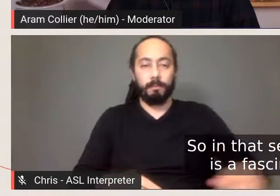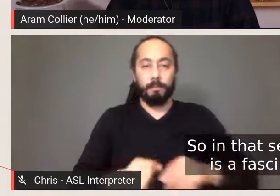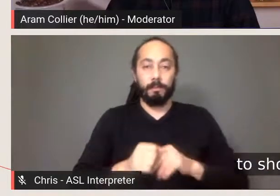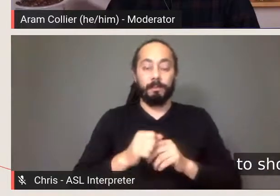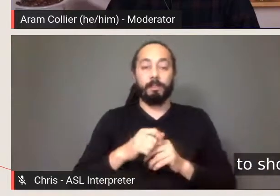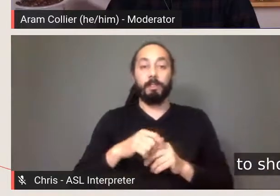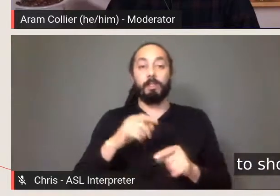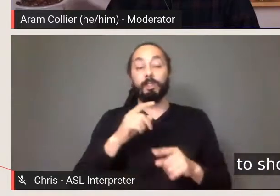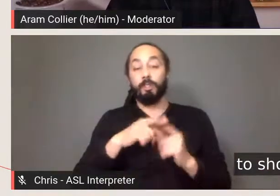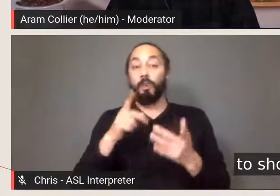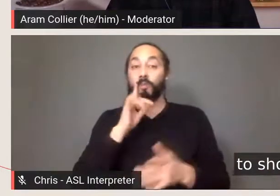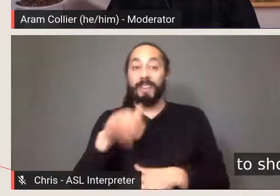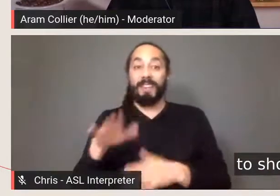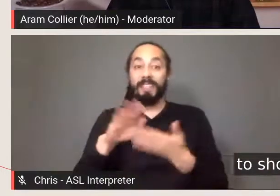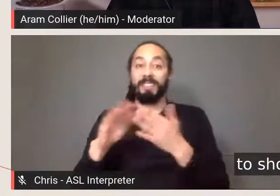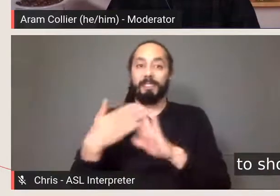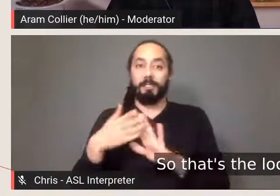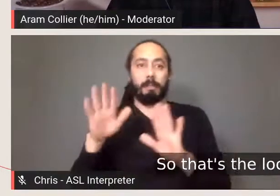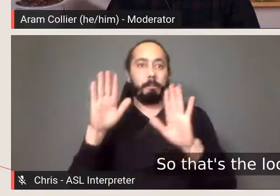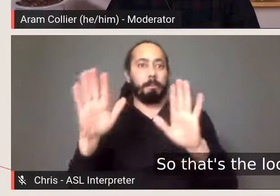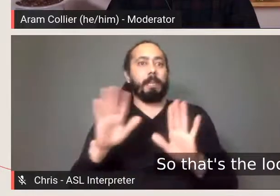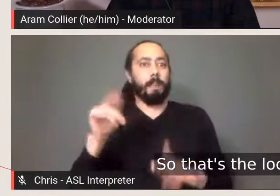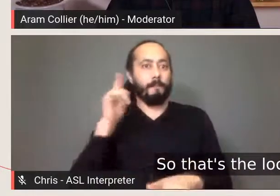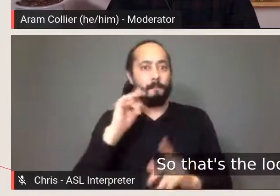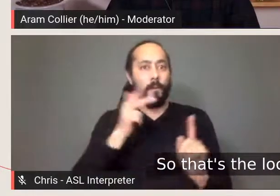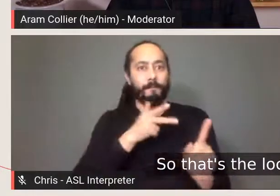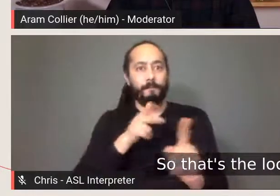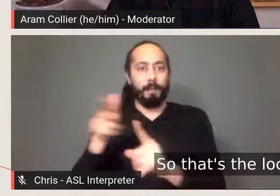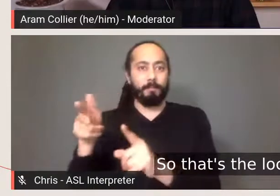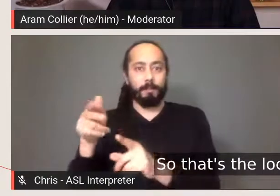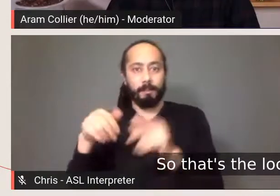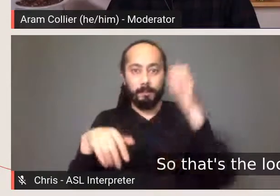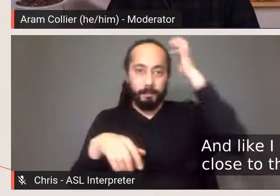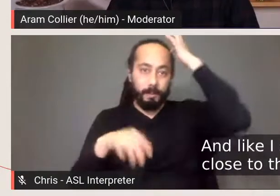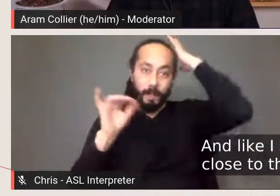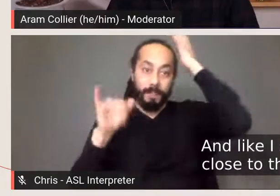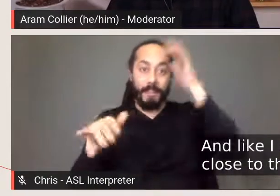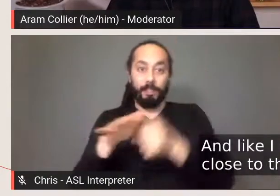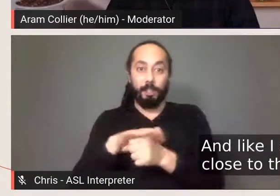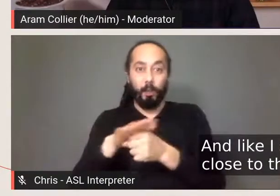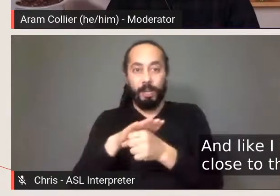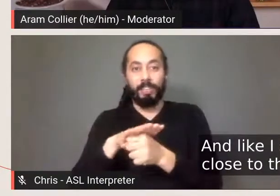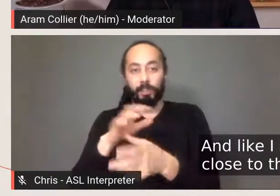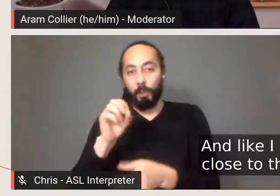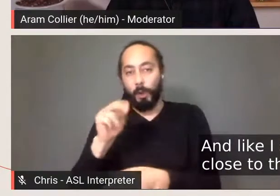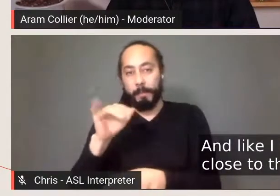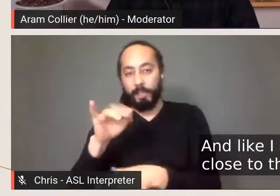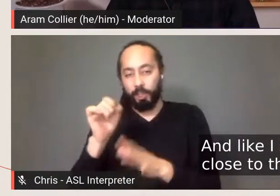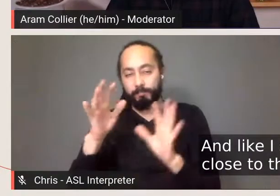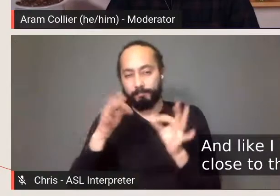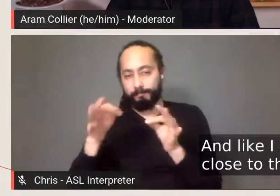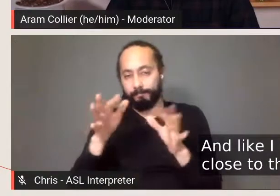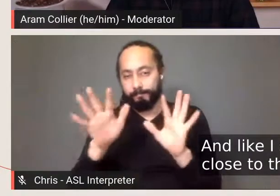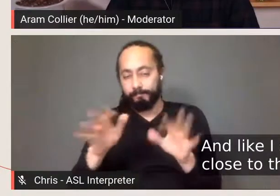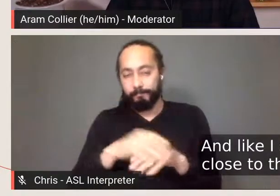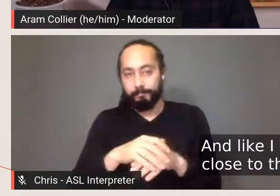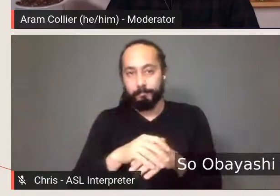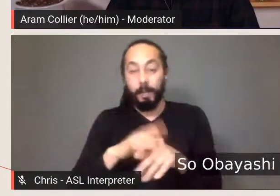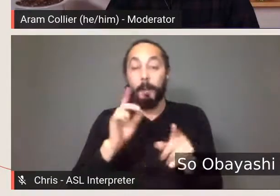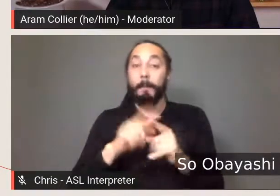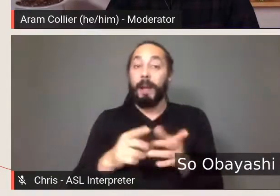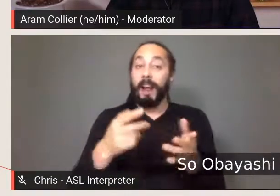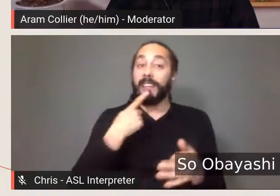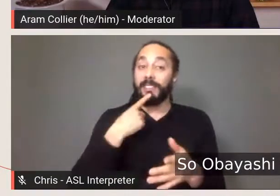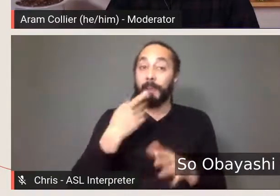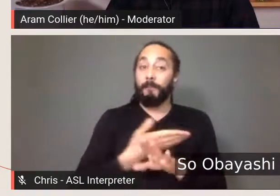fascinating place to shoot films. So that's the location of Onomichi. And like I said, it's very close to Hiroshima.